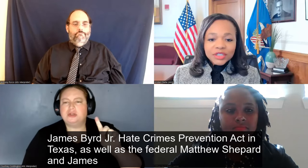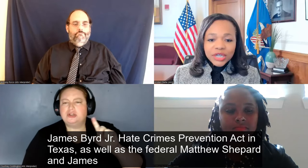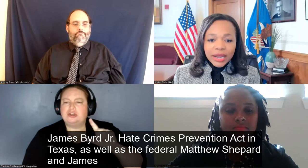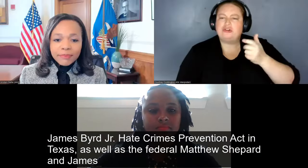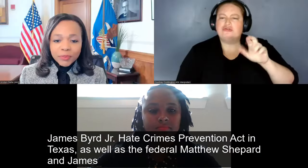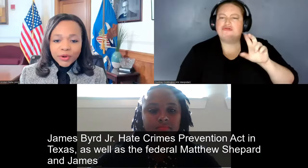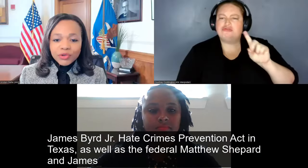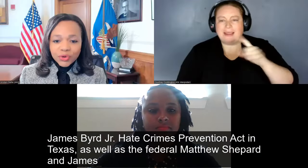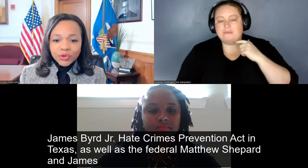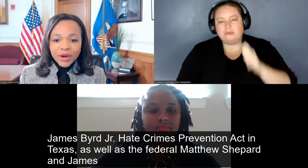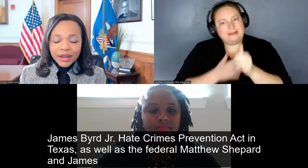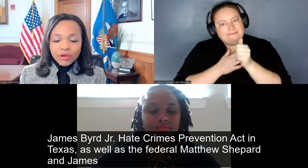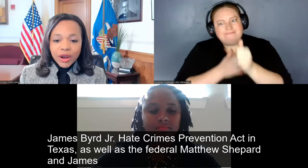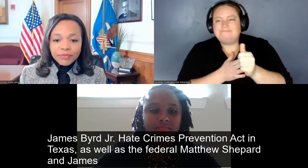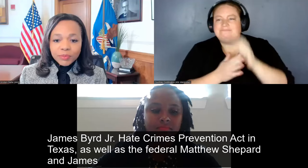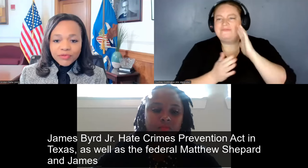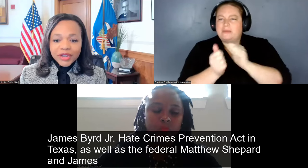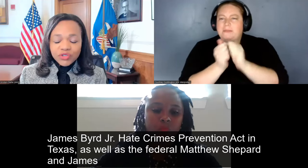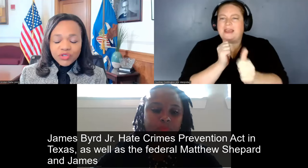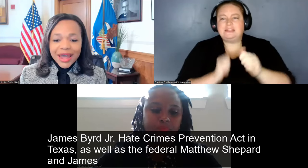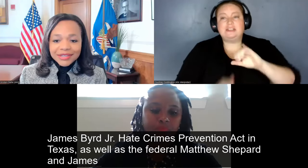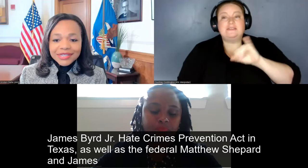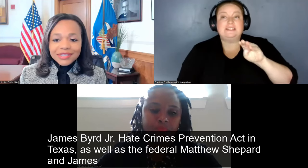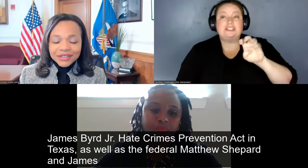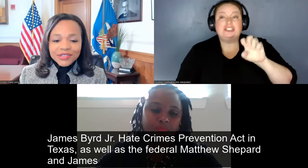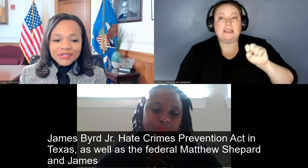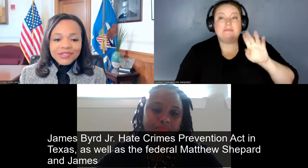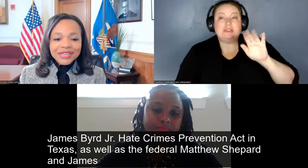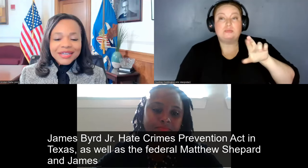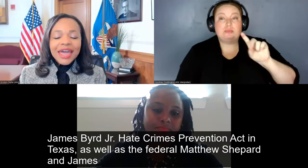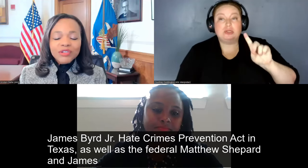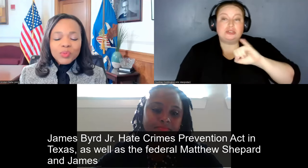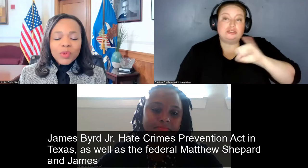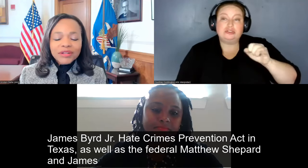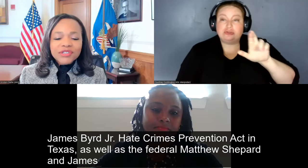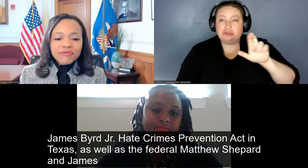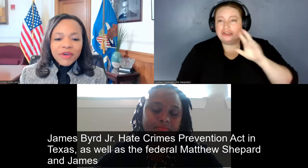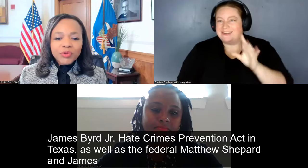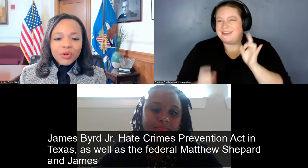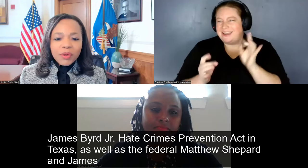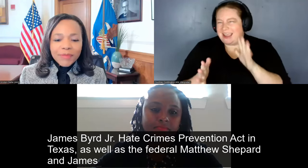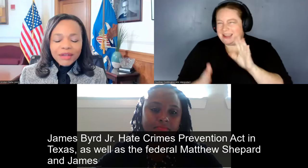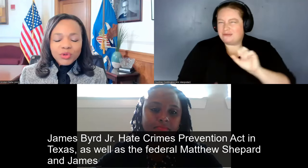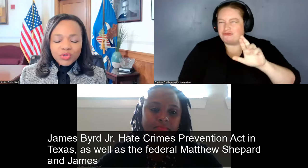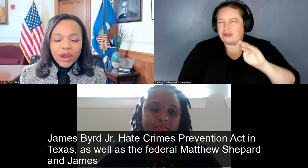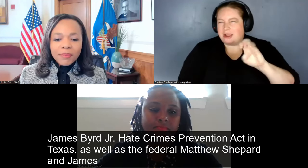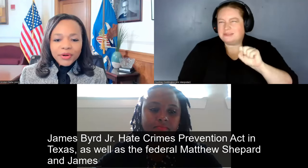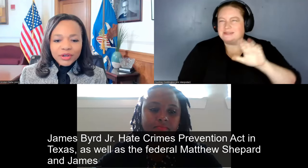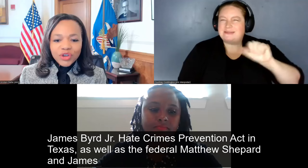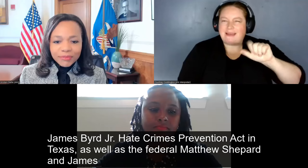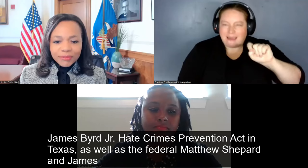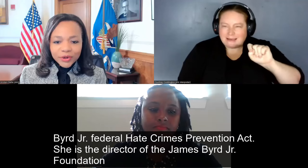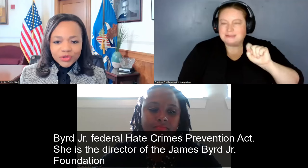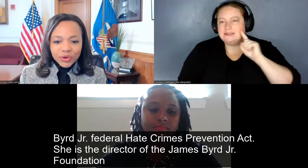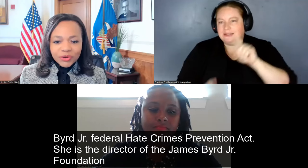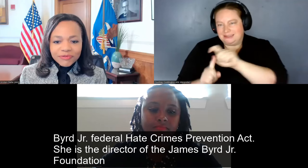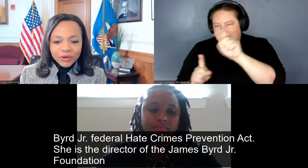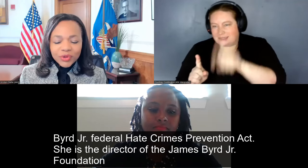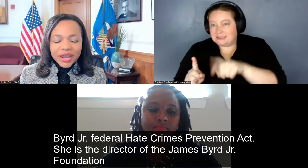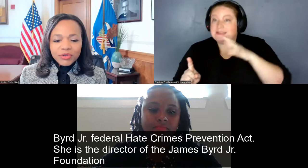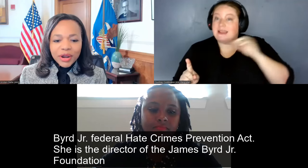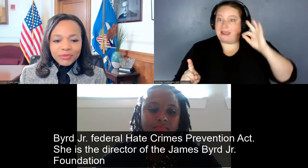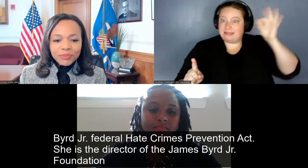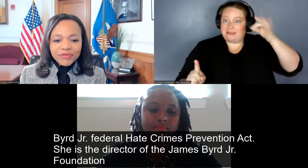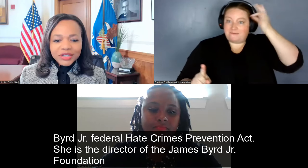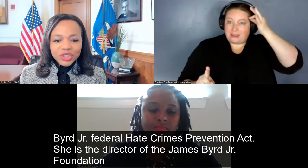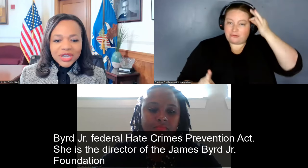of the James Byrd Jr. Hate Crimes Prevention Act in Texas, as well as the federal Matthew Shepard and James Byrd Jr.